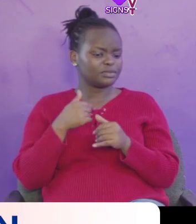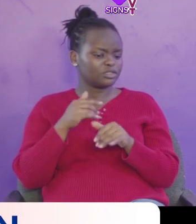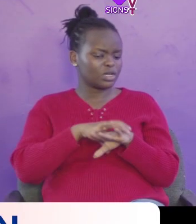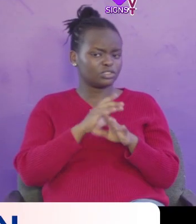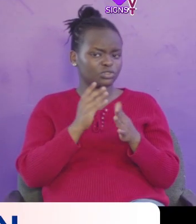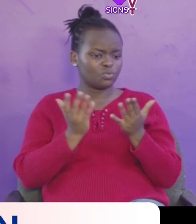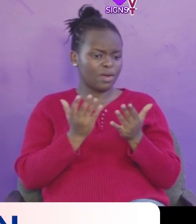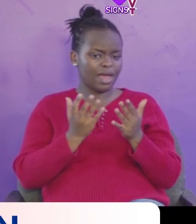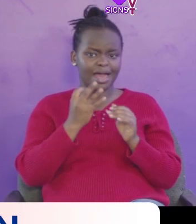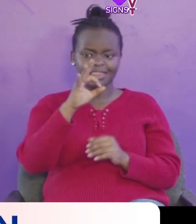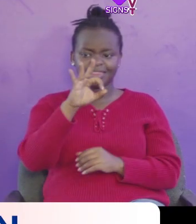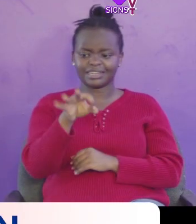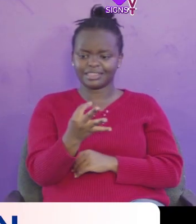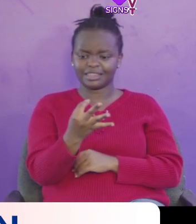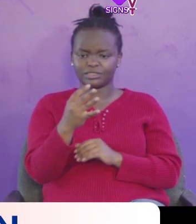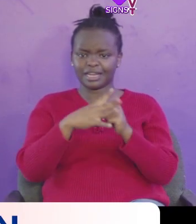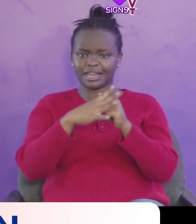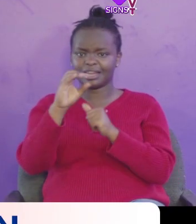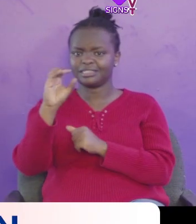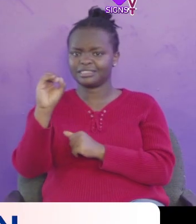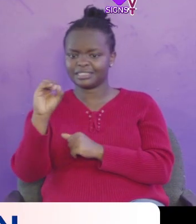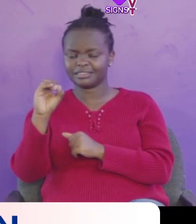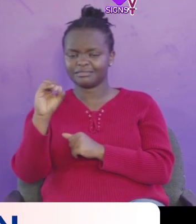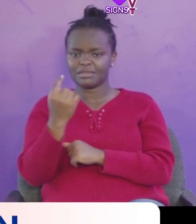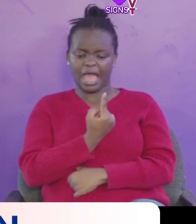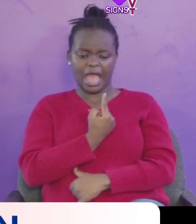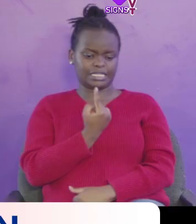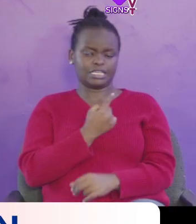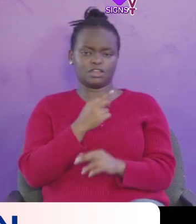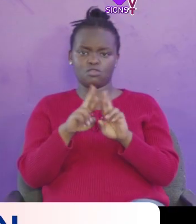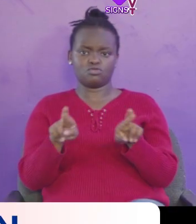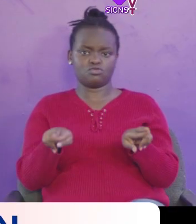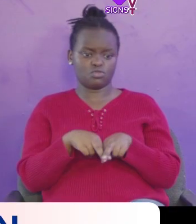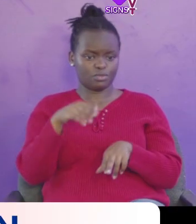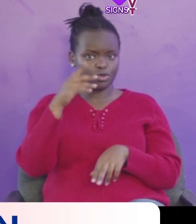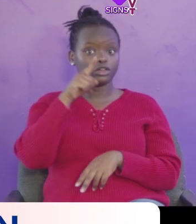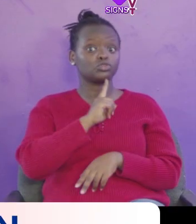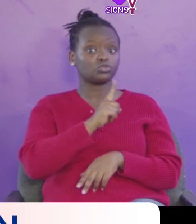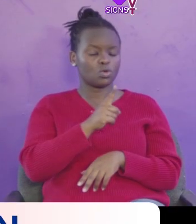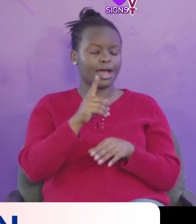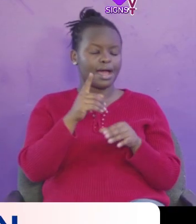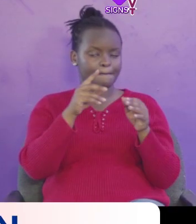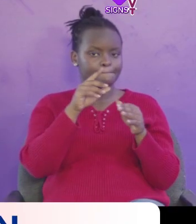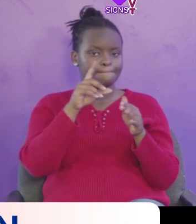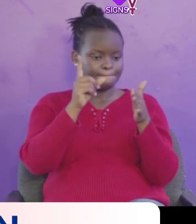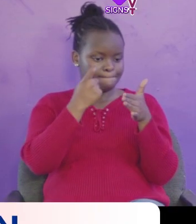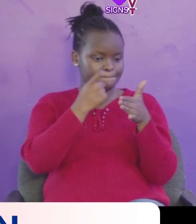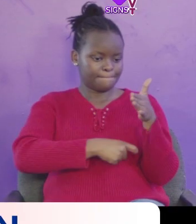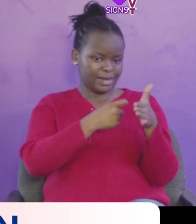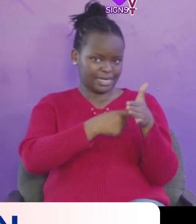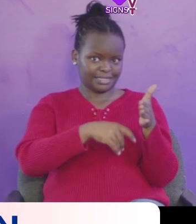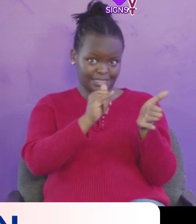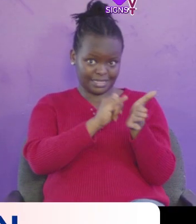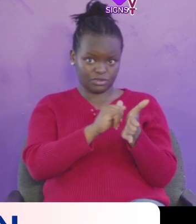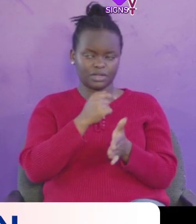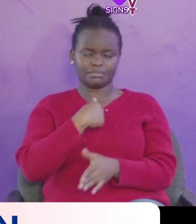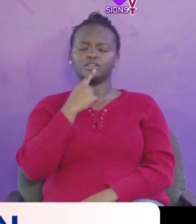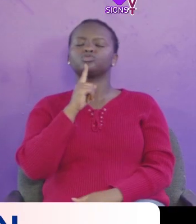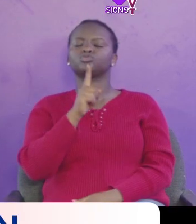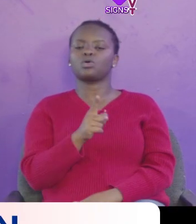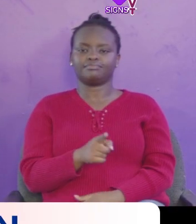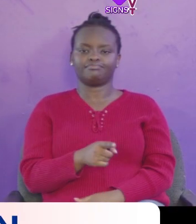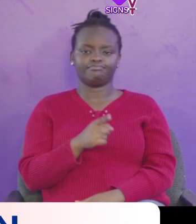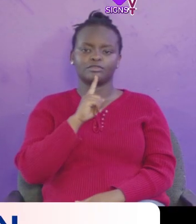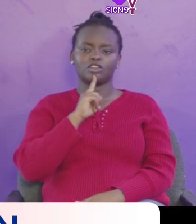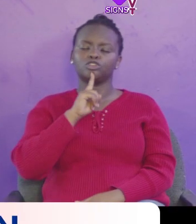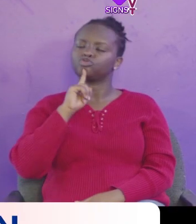3,900 per month? And that's a single room. Okay, so you are sure it goes for 3,900 per month? Sure. Easy